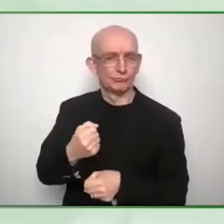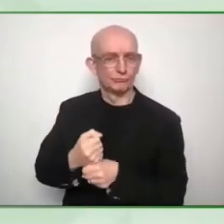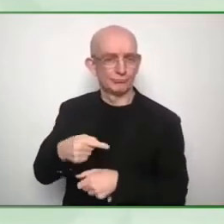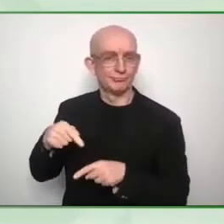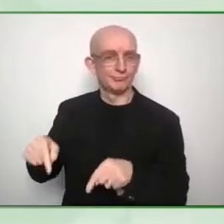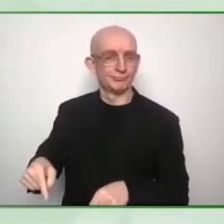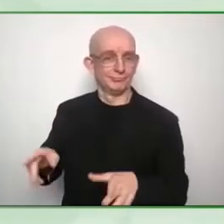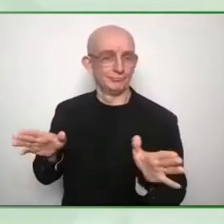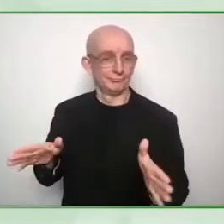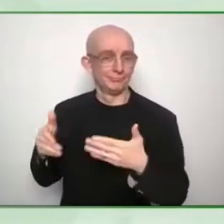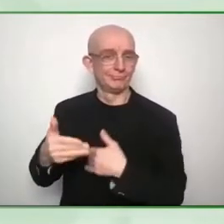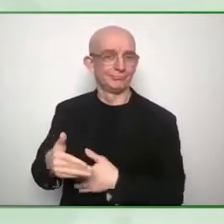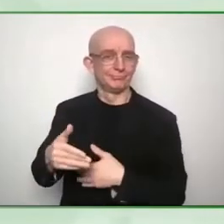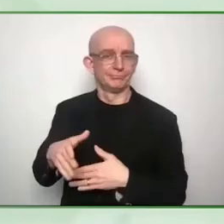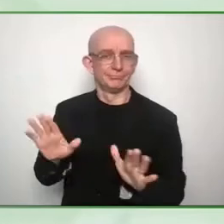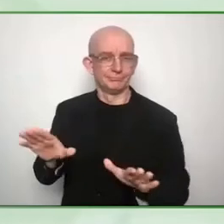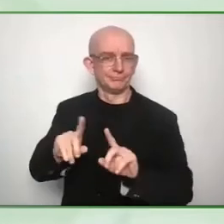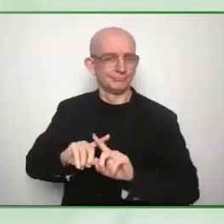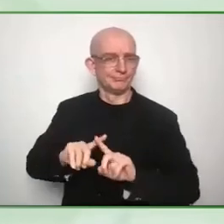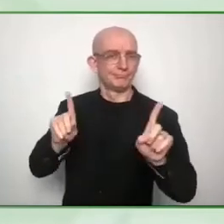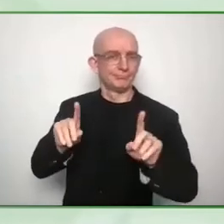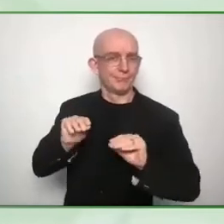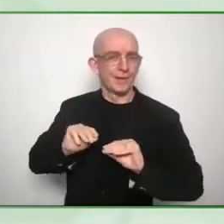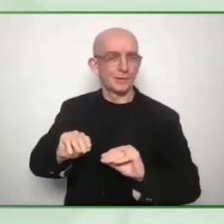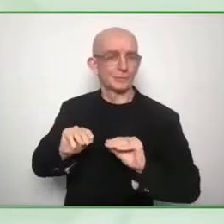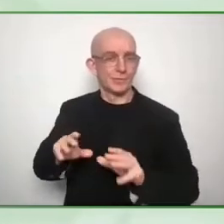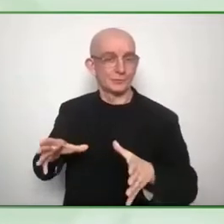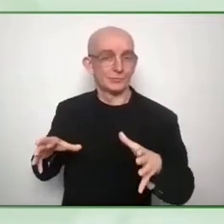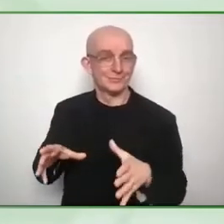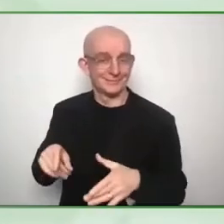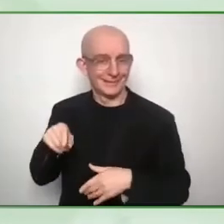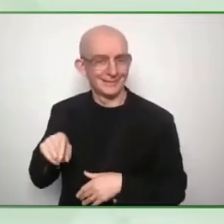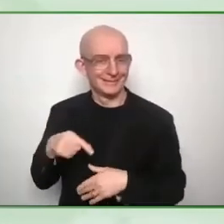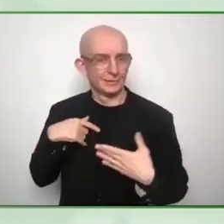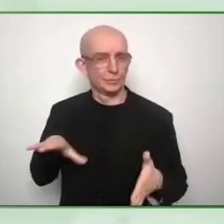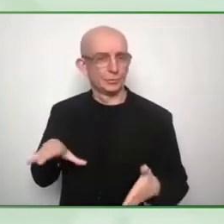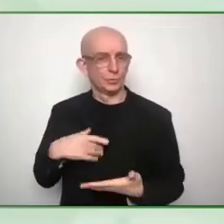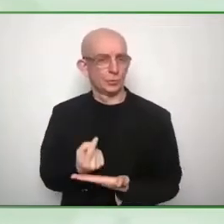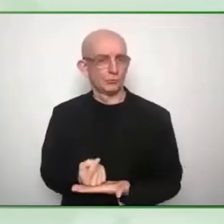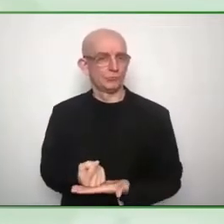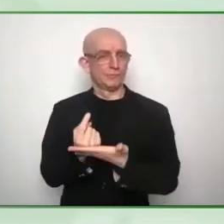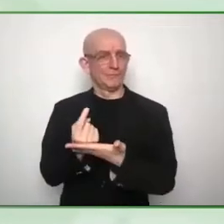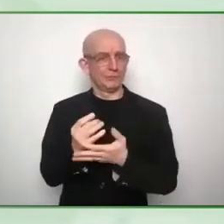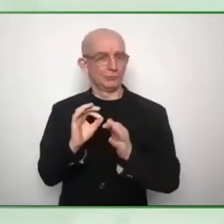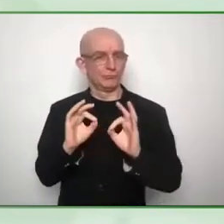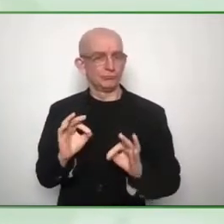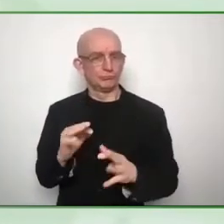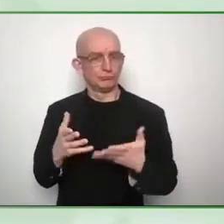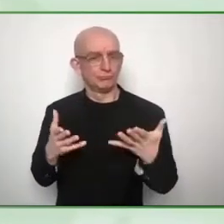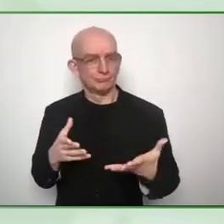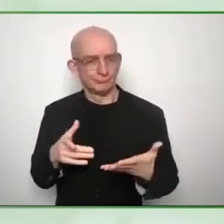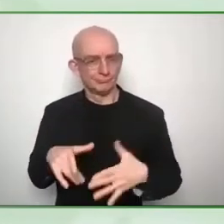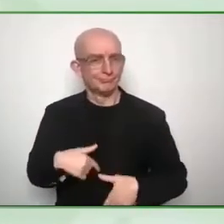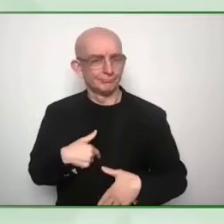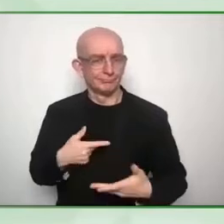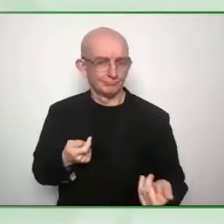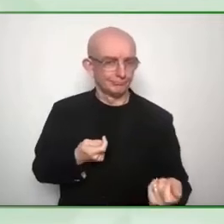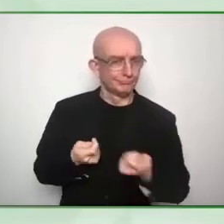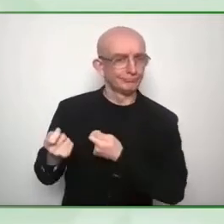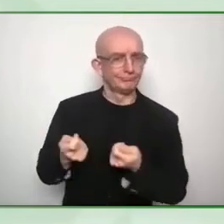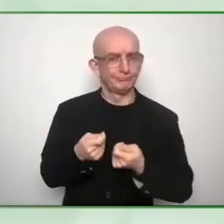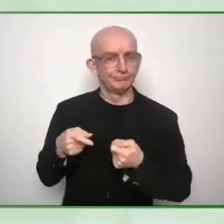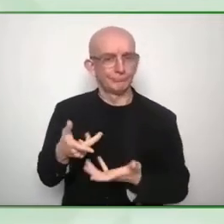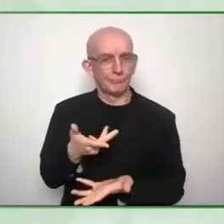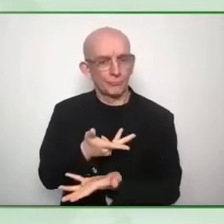the Confucius Institute, the only one globally that really had that as a core value. So I'm very grateful to our friends in China for the support